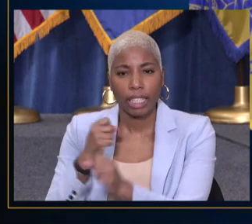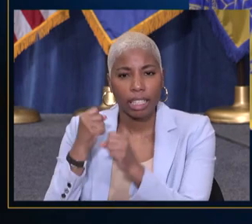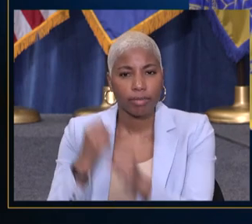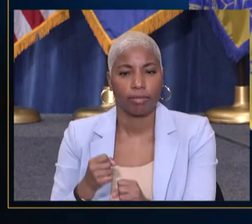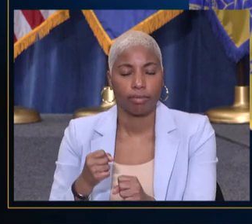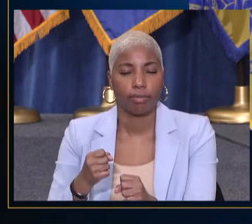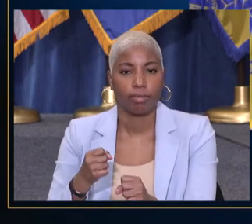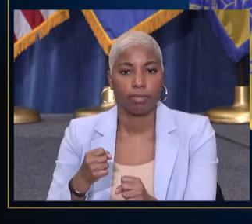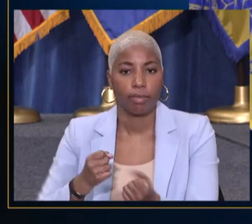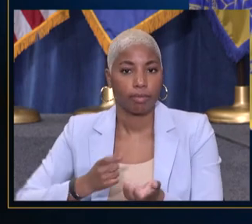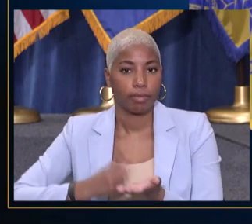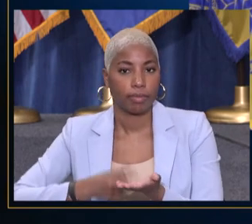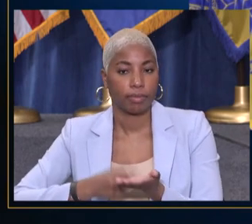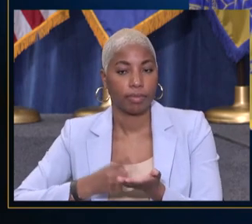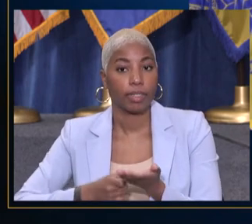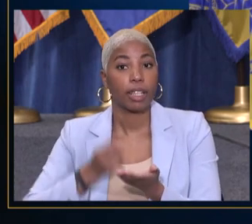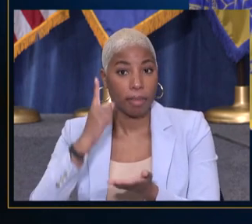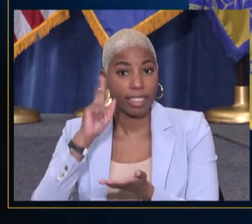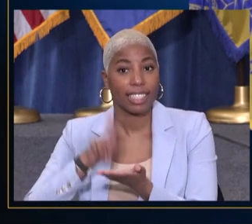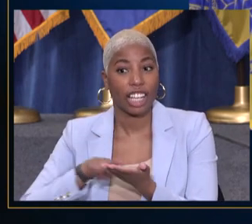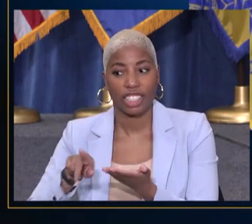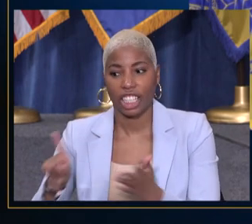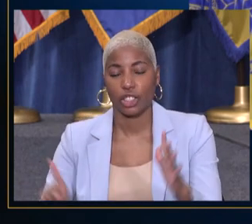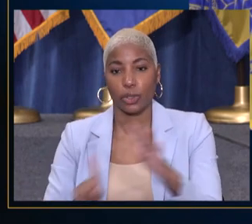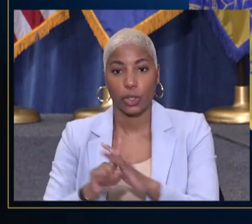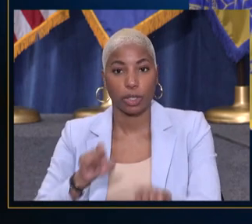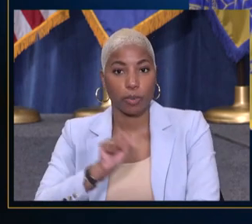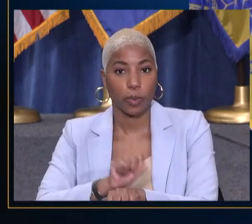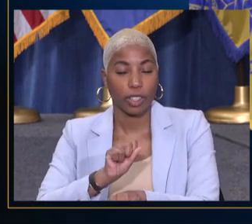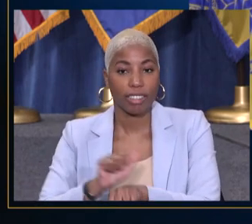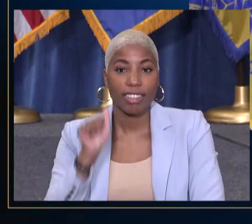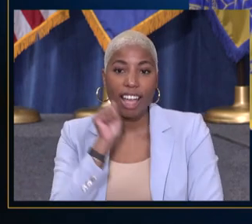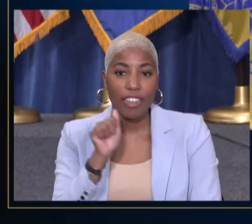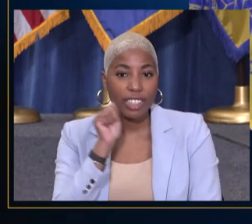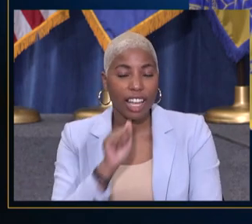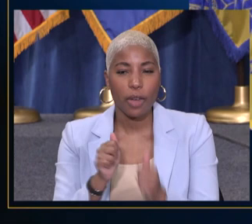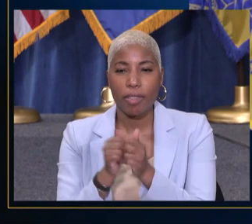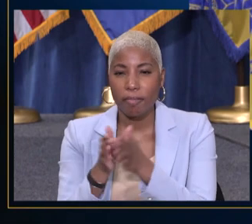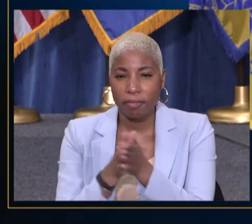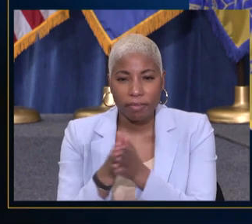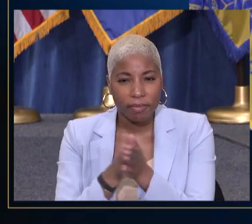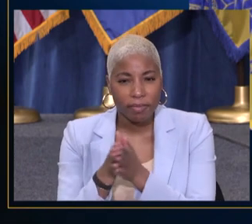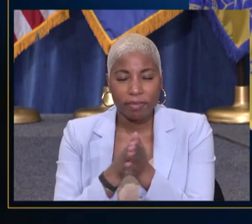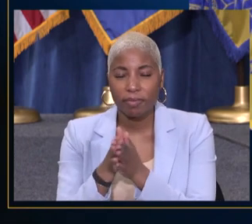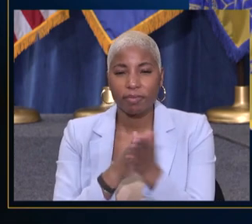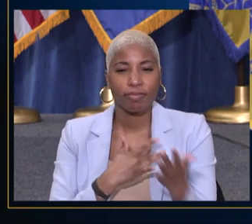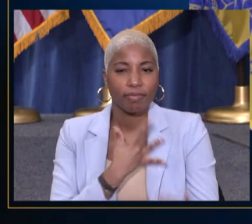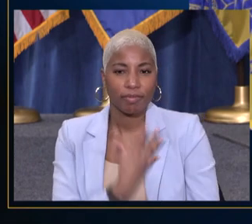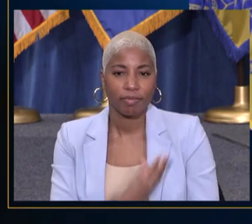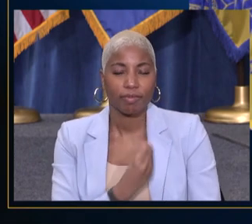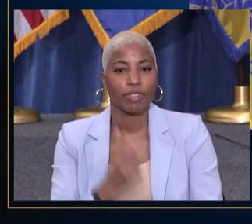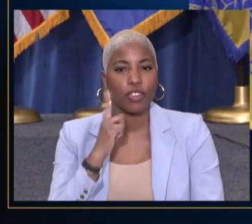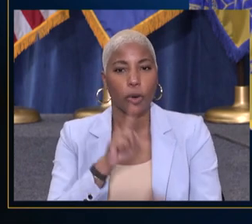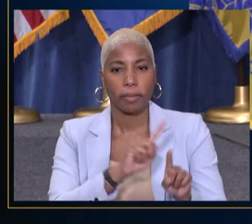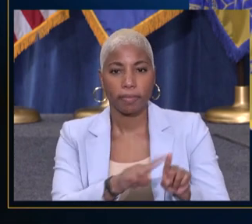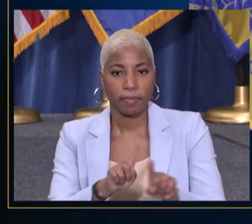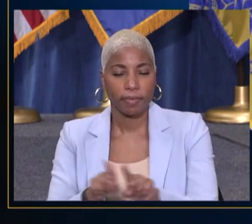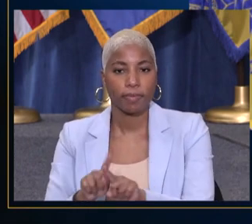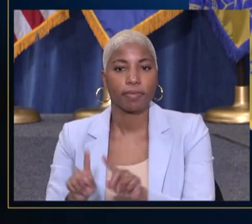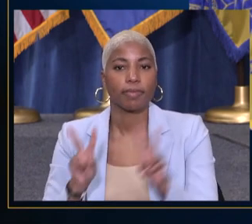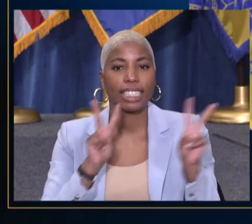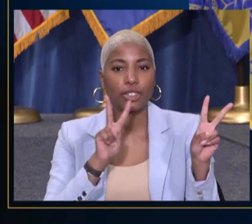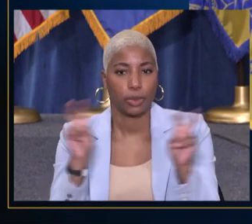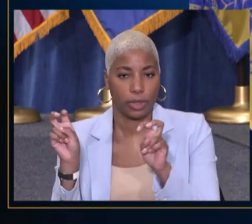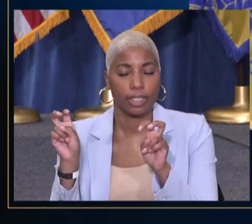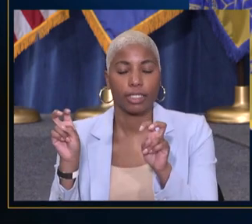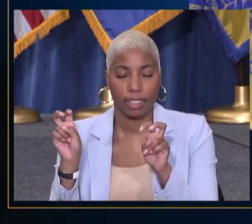but this is a secretary that shows up to work every day with passion and compassion for all of these issues.